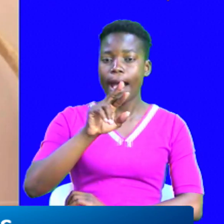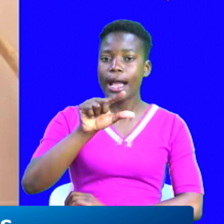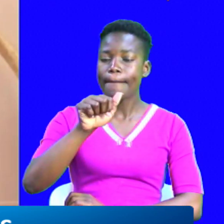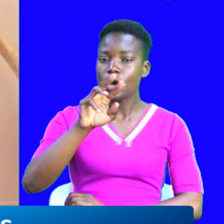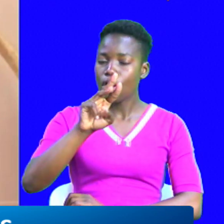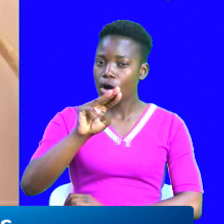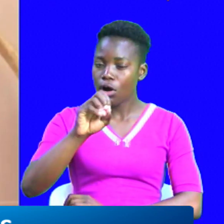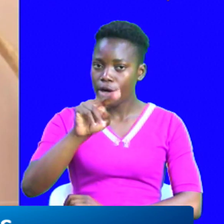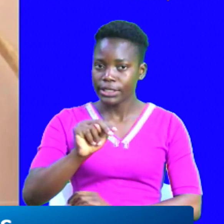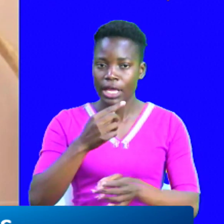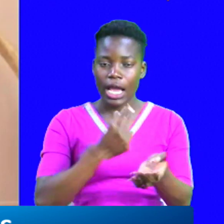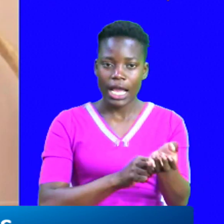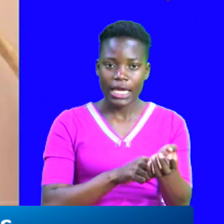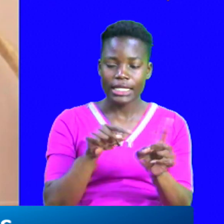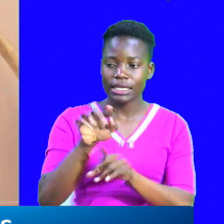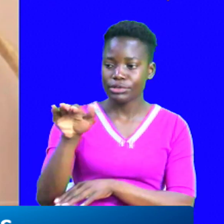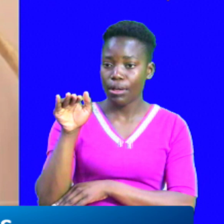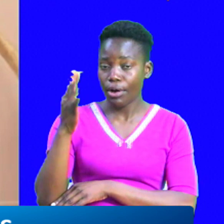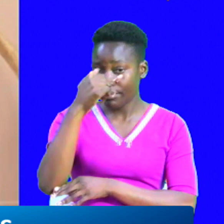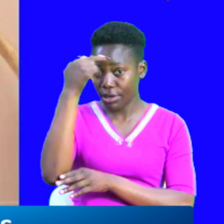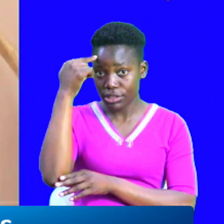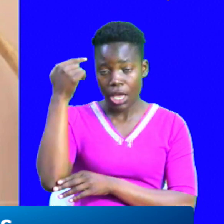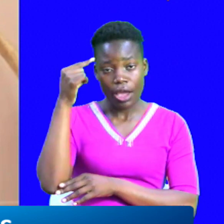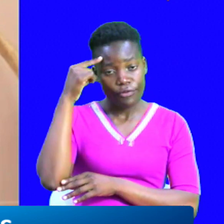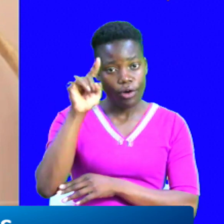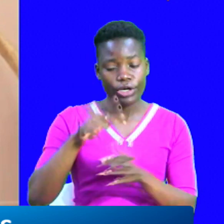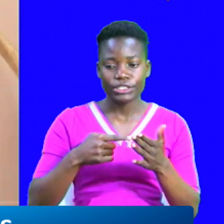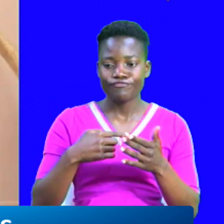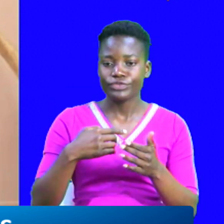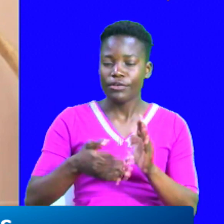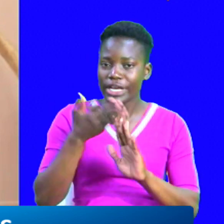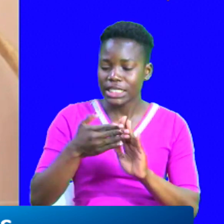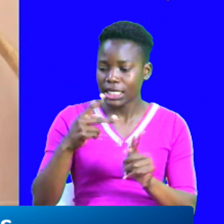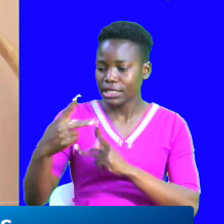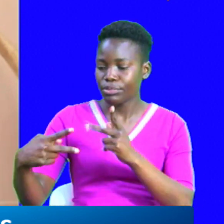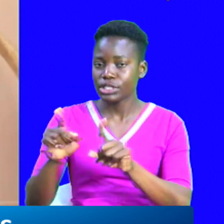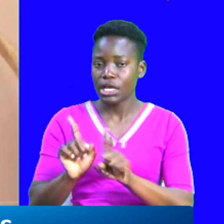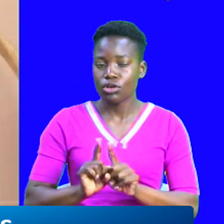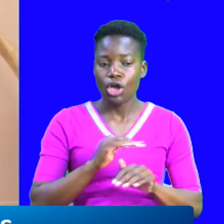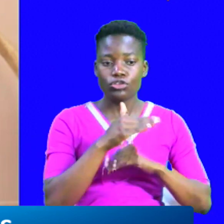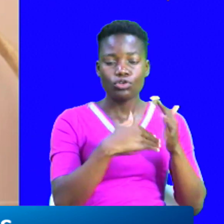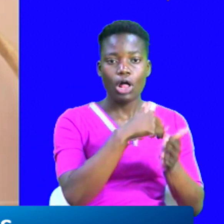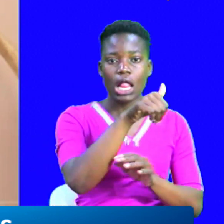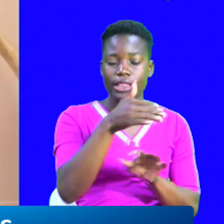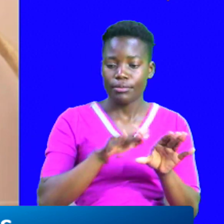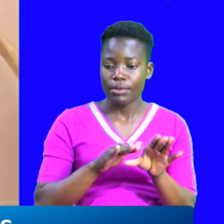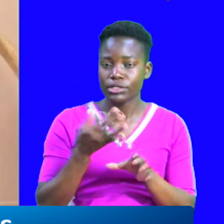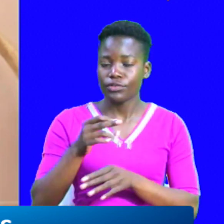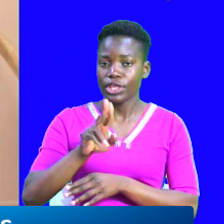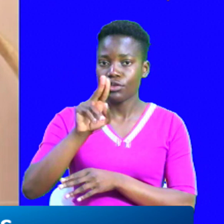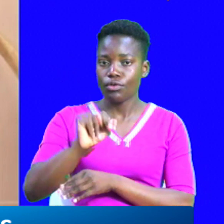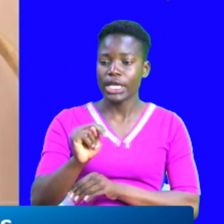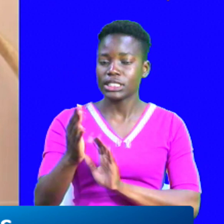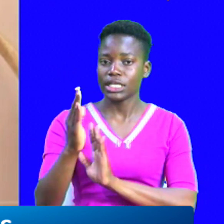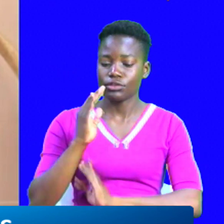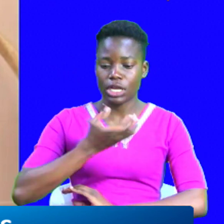Ghana, and Mozambique for their stewardship of the process, and to all other members of the UN Security